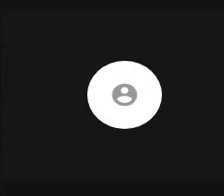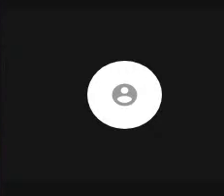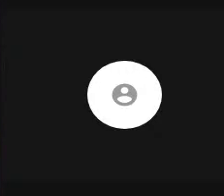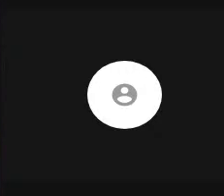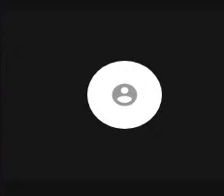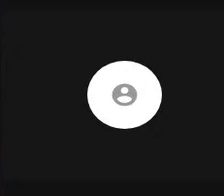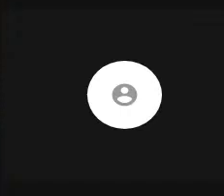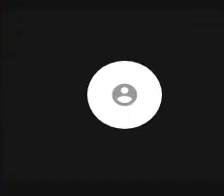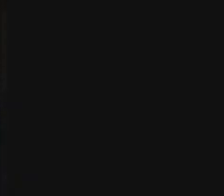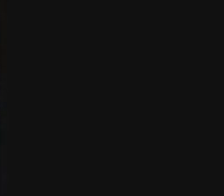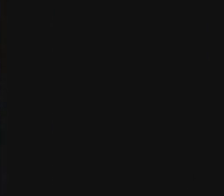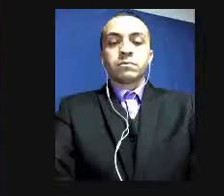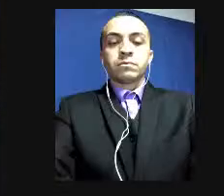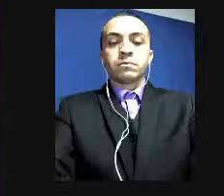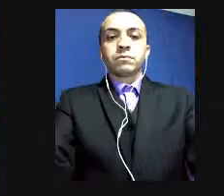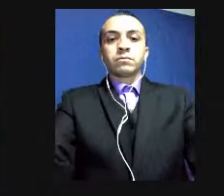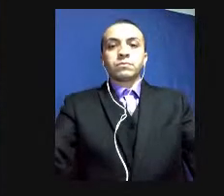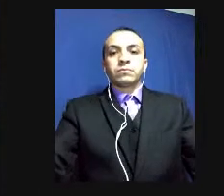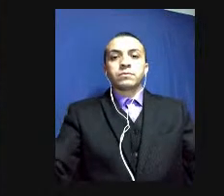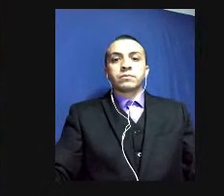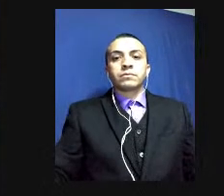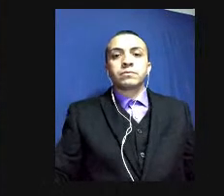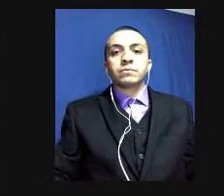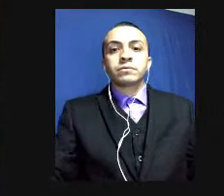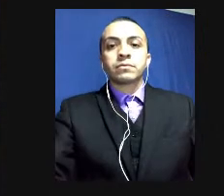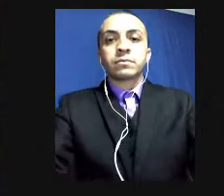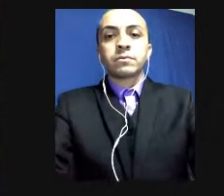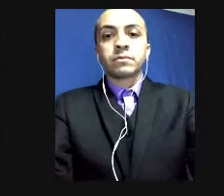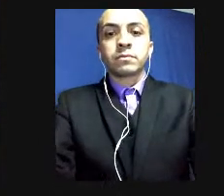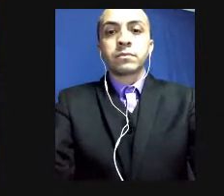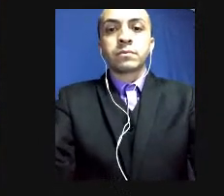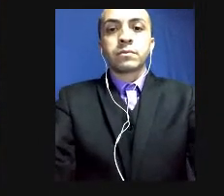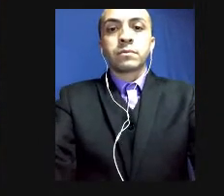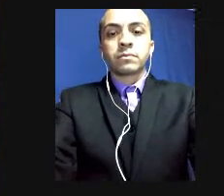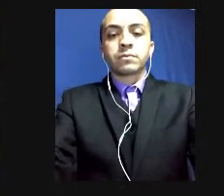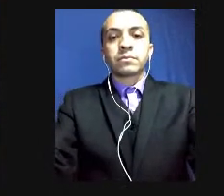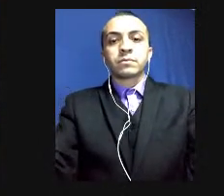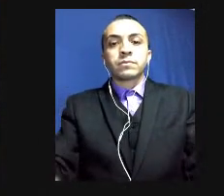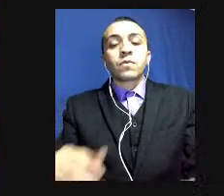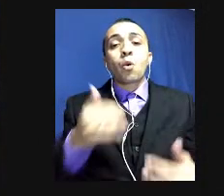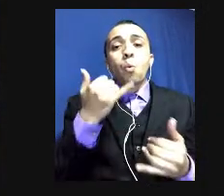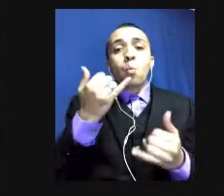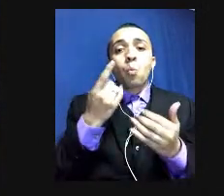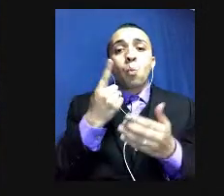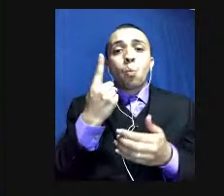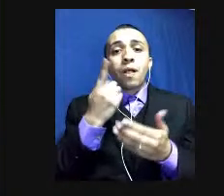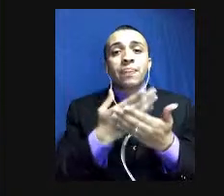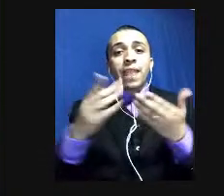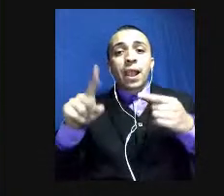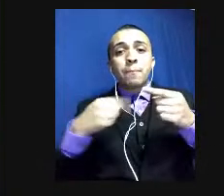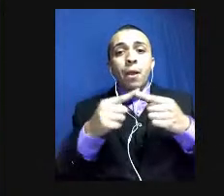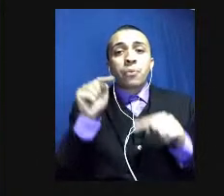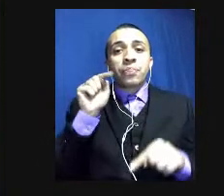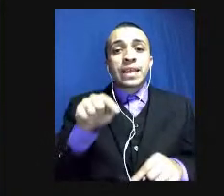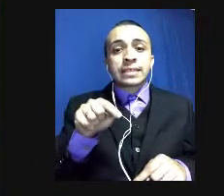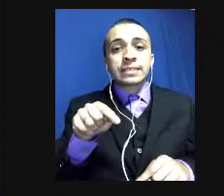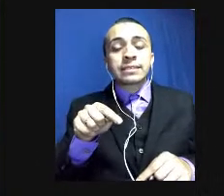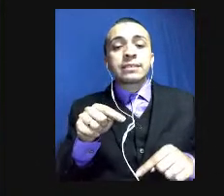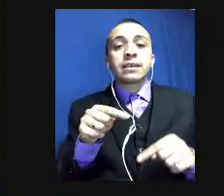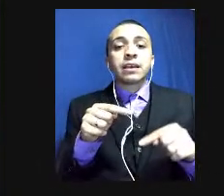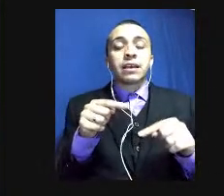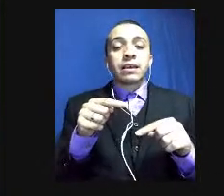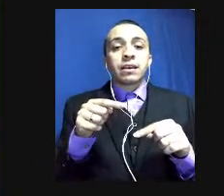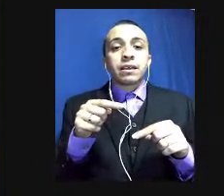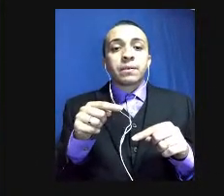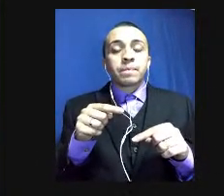is the orange, and then it goes into day 3, which is the blue. One of the things about this is that where it's